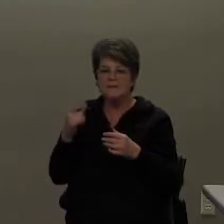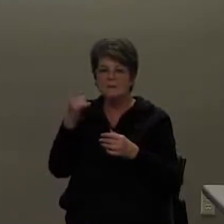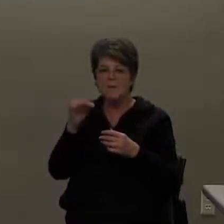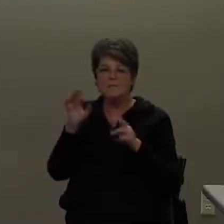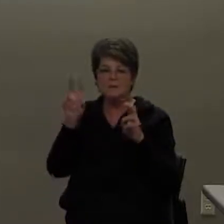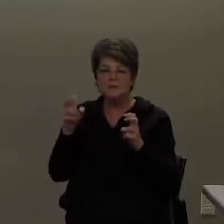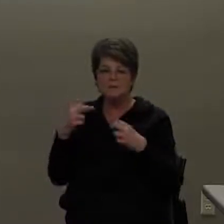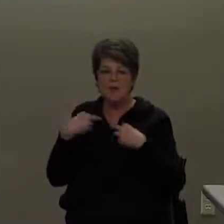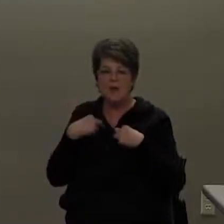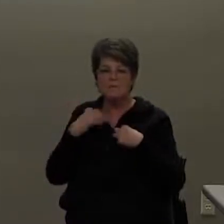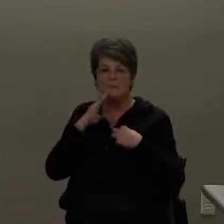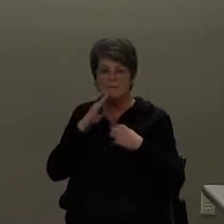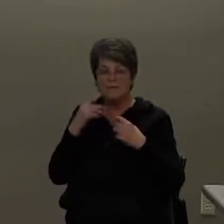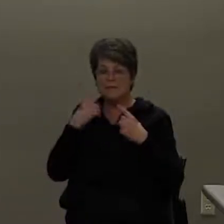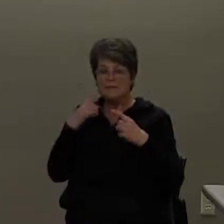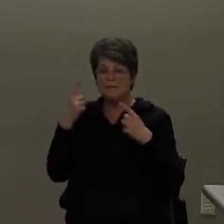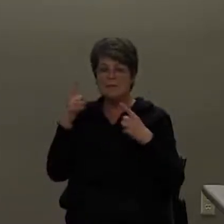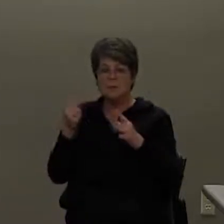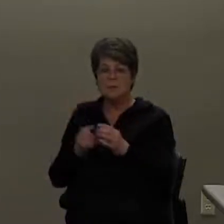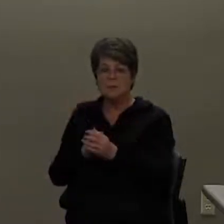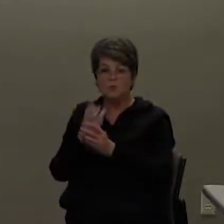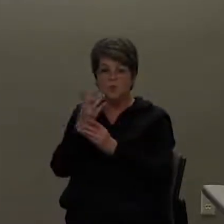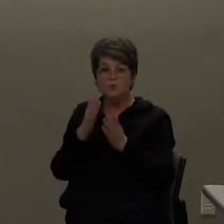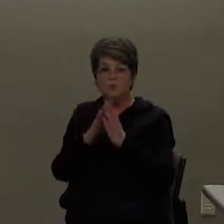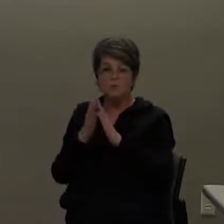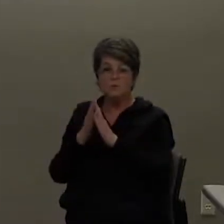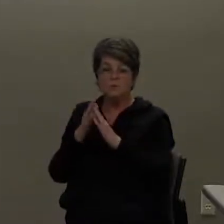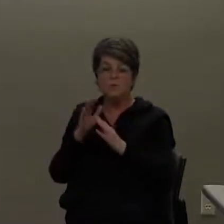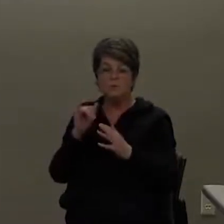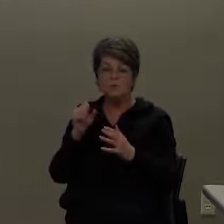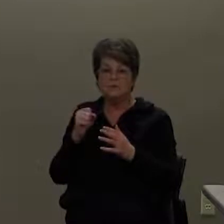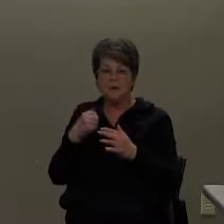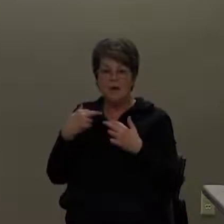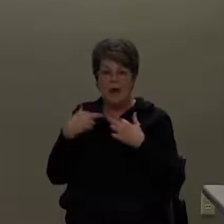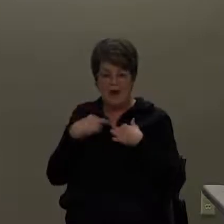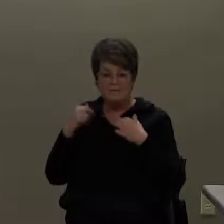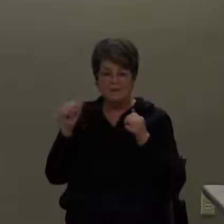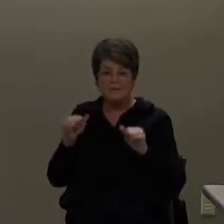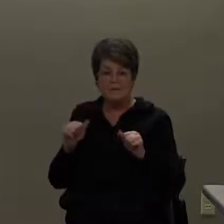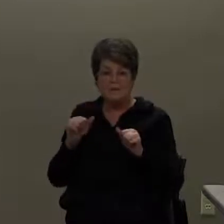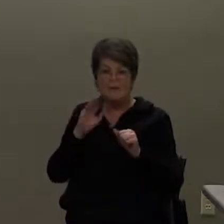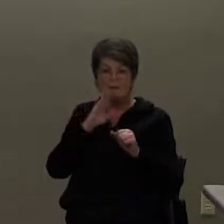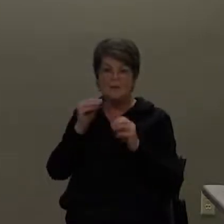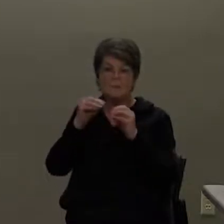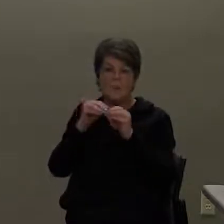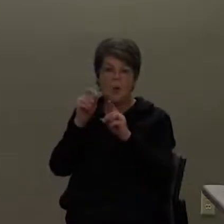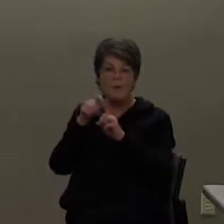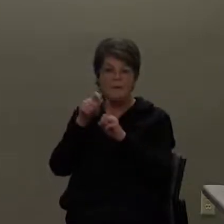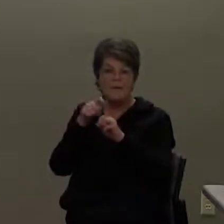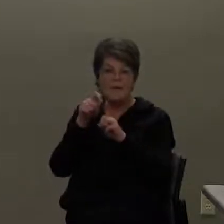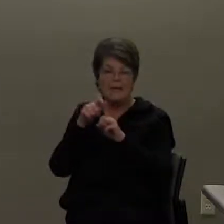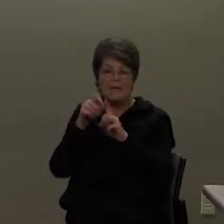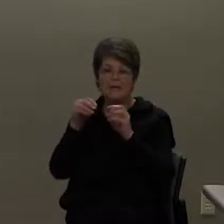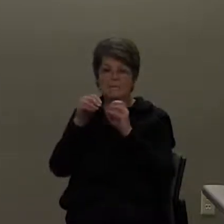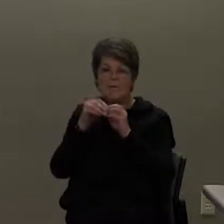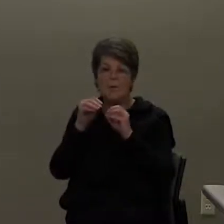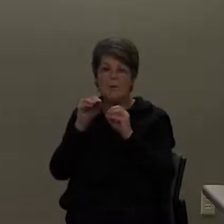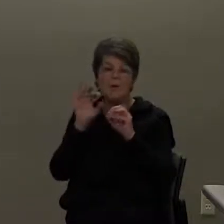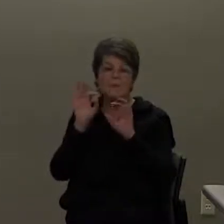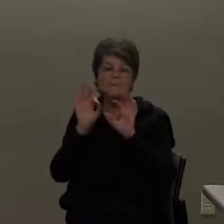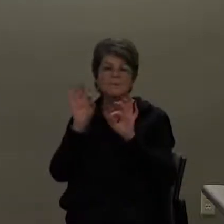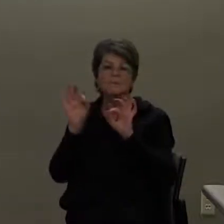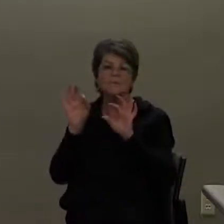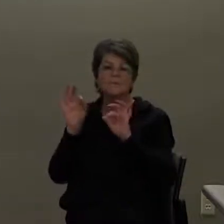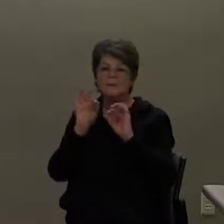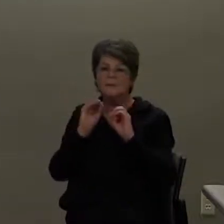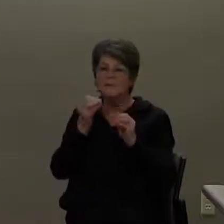issues we have as being a successful, growing community, is we do have the ability to be more picky. We do have the ability to be more choosy.